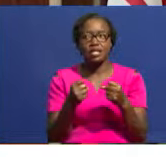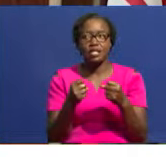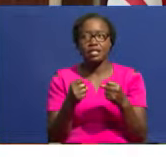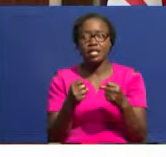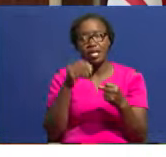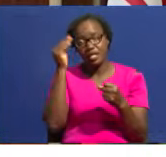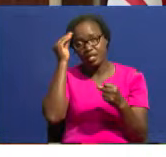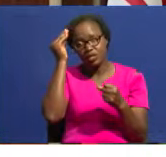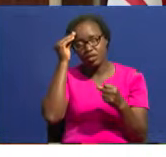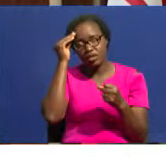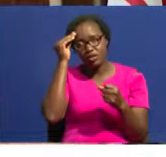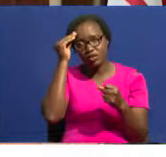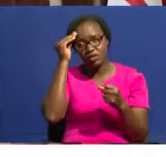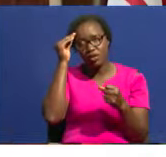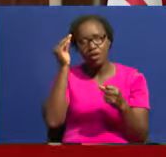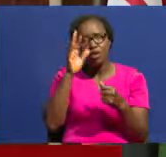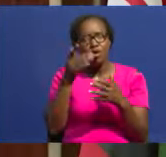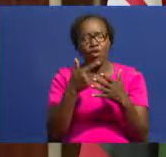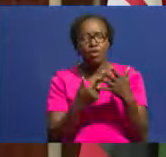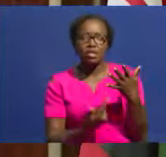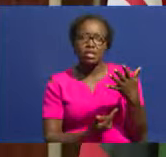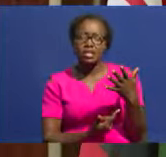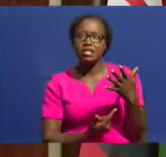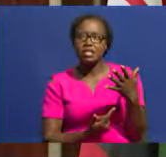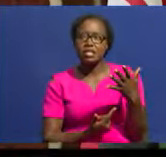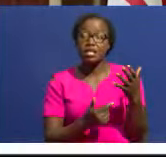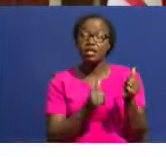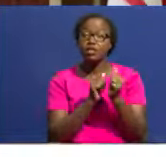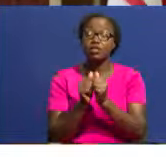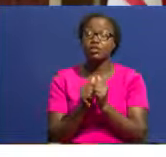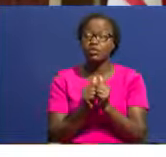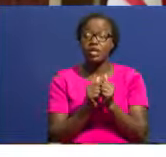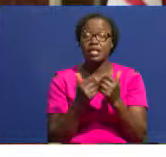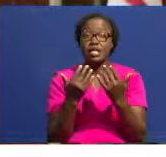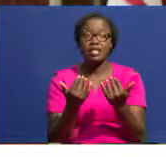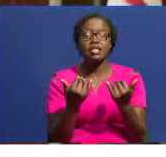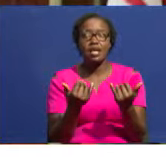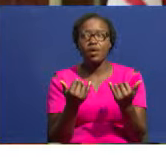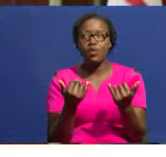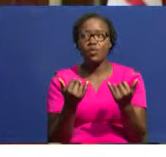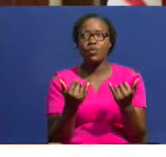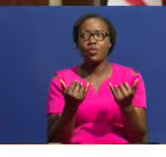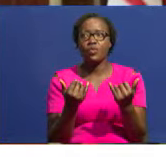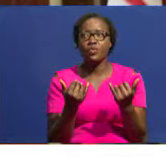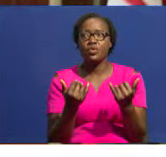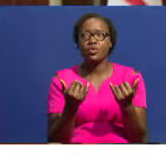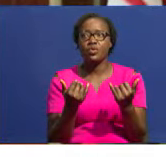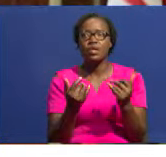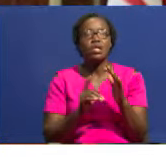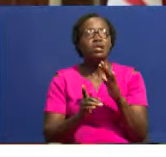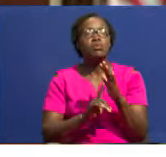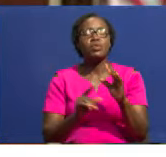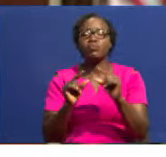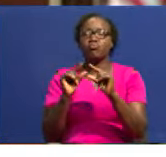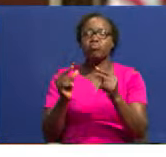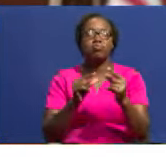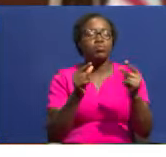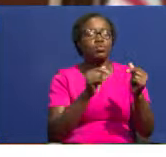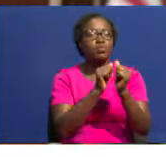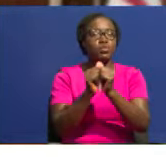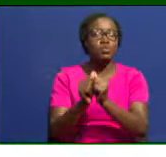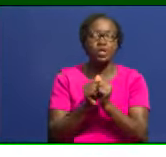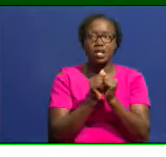then education. All those go together. They go and now, because ministries are grouped